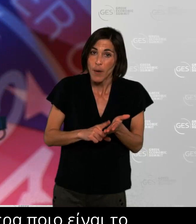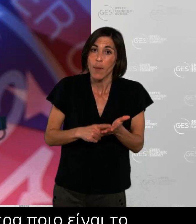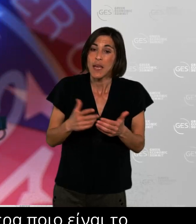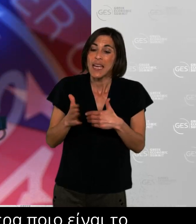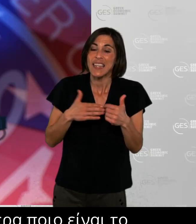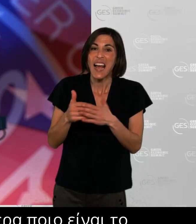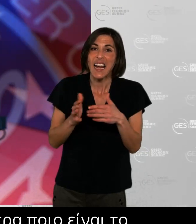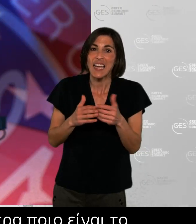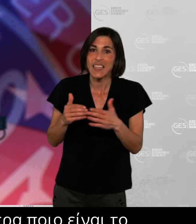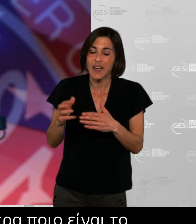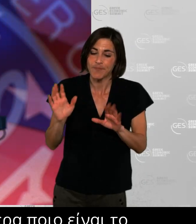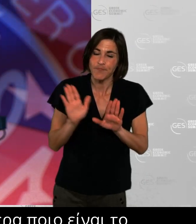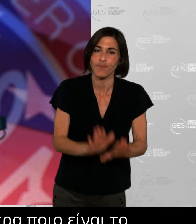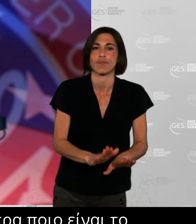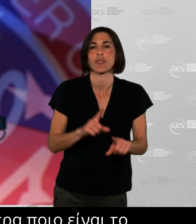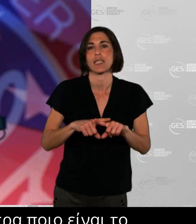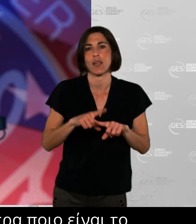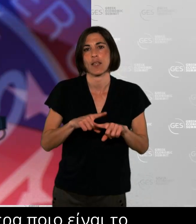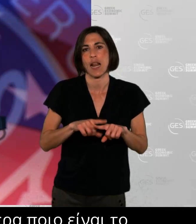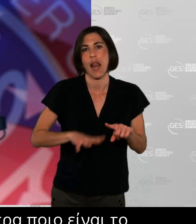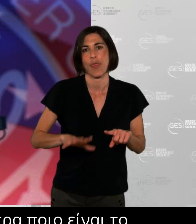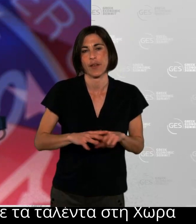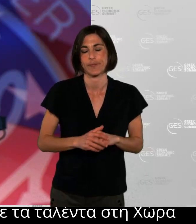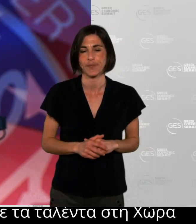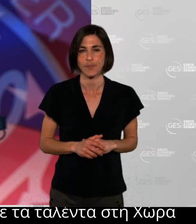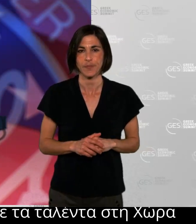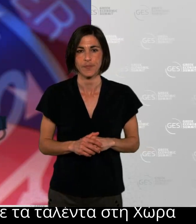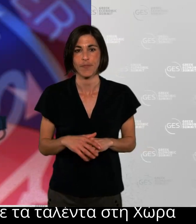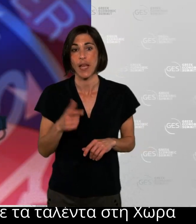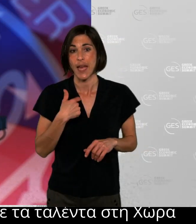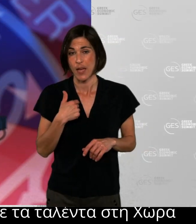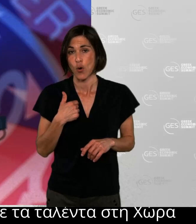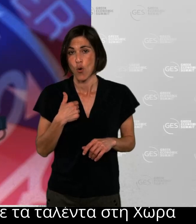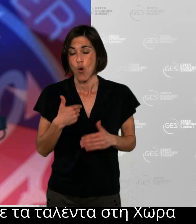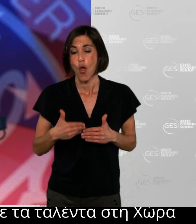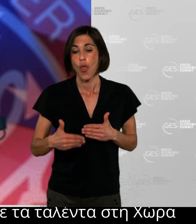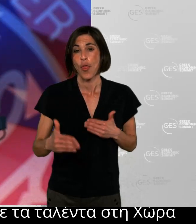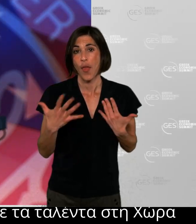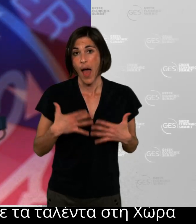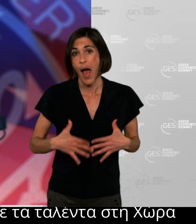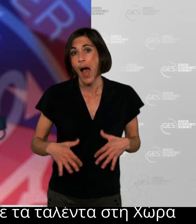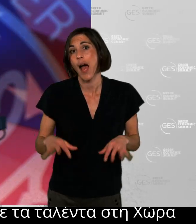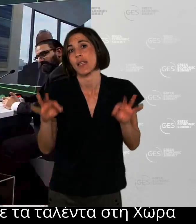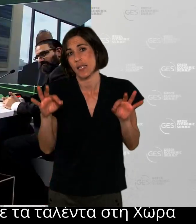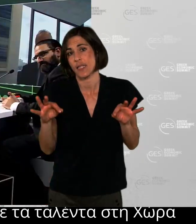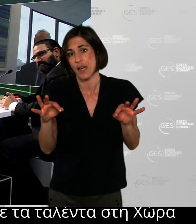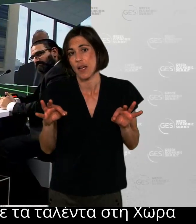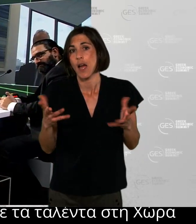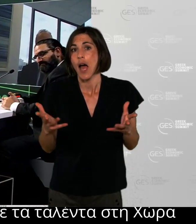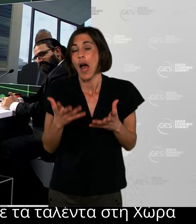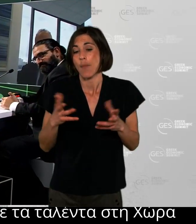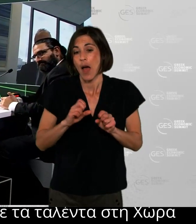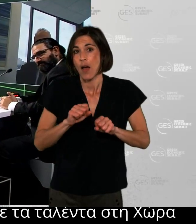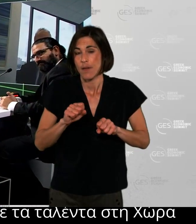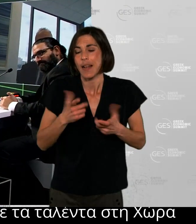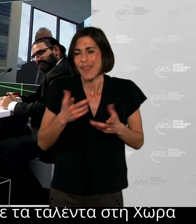issue, that challenge for Greece, is by seeking to retain the highly skilled talent that historically and regularly leaves the